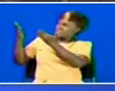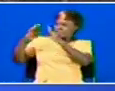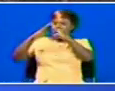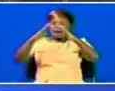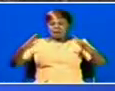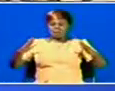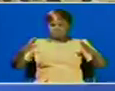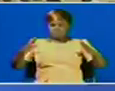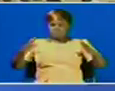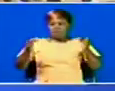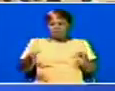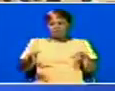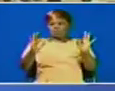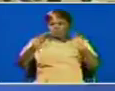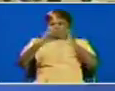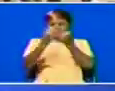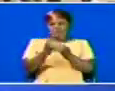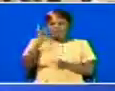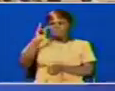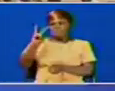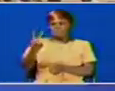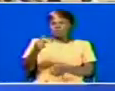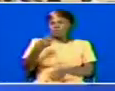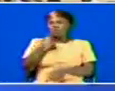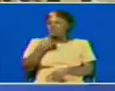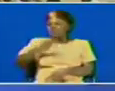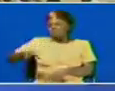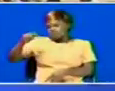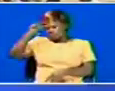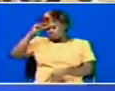volunteers, officers from the World Vision and the Turkana County